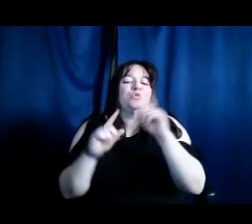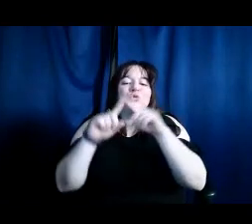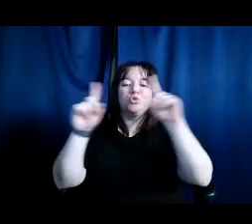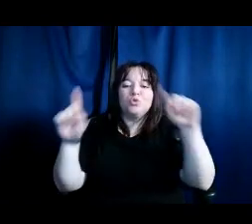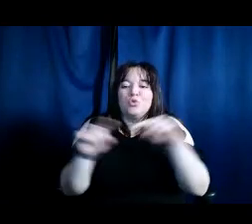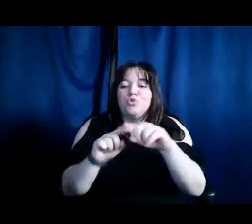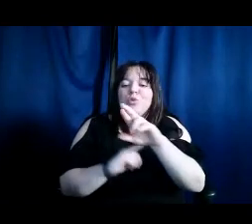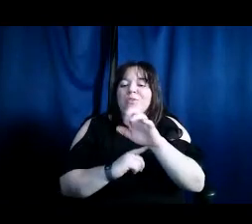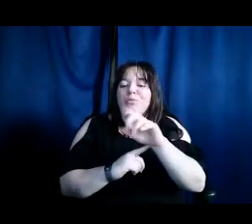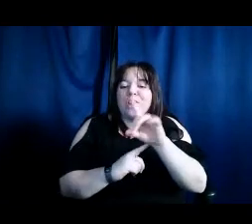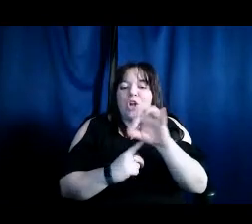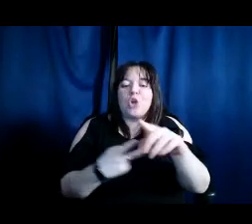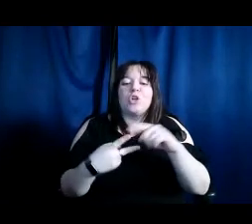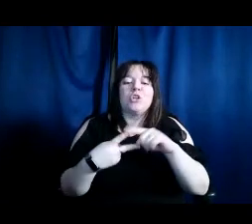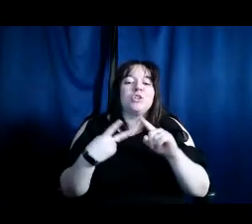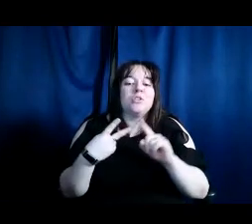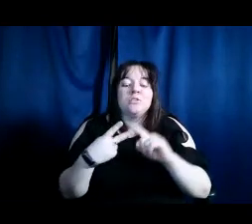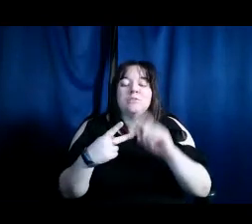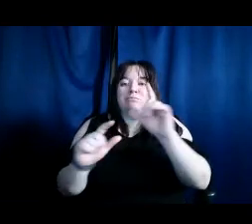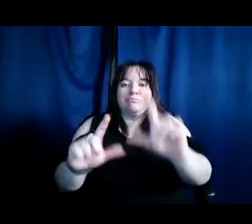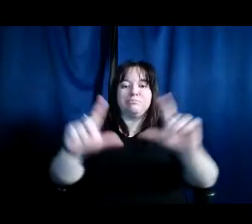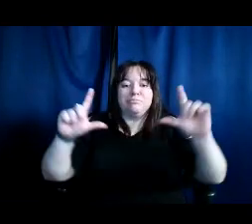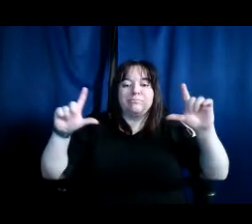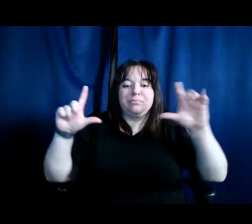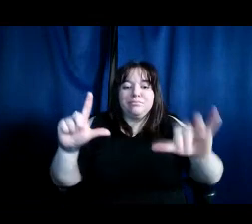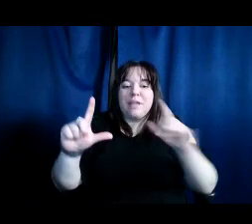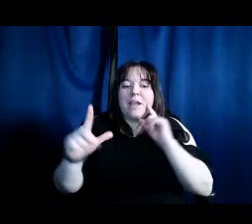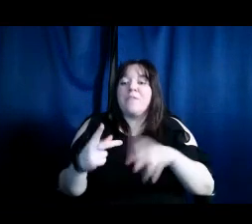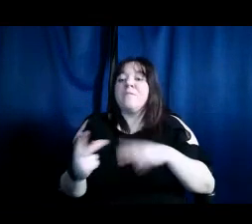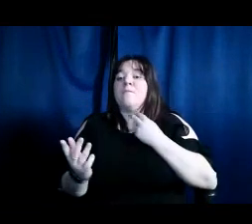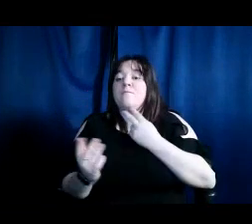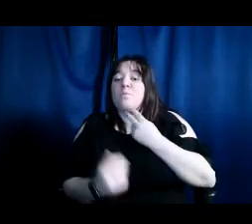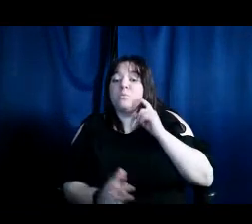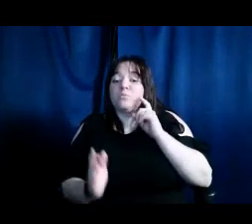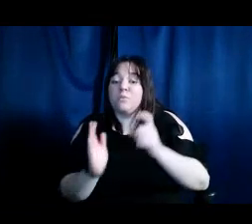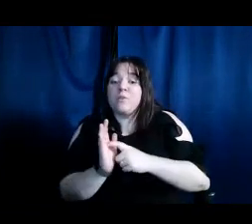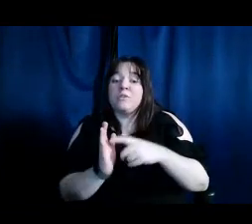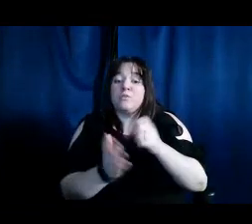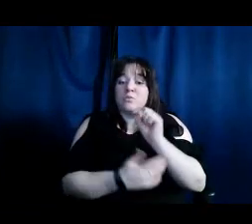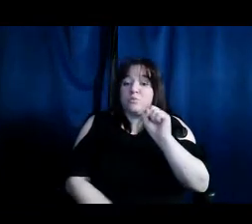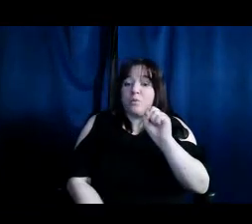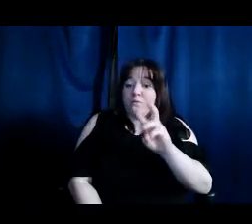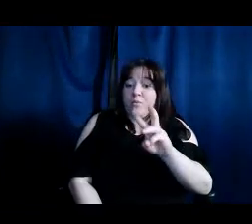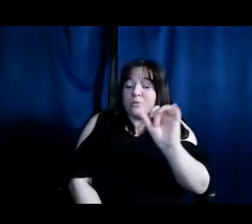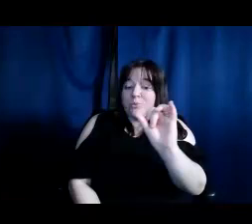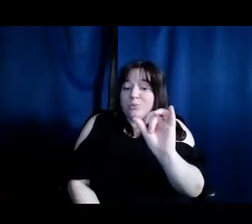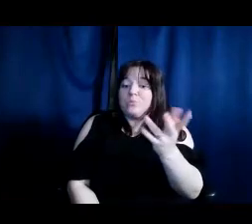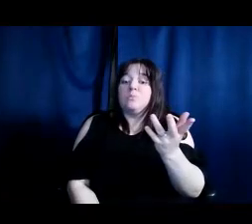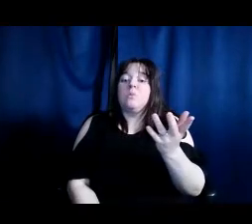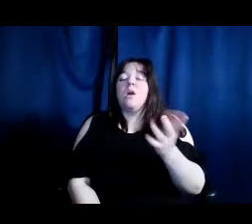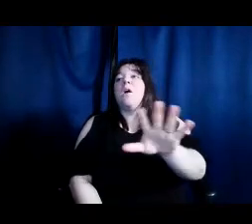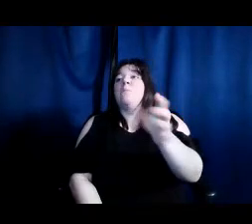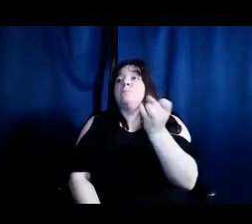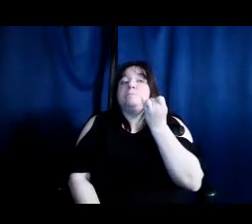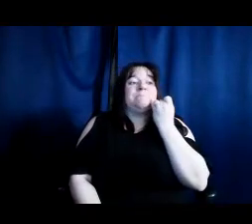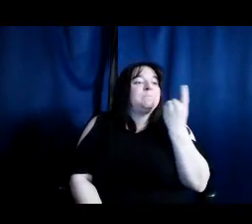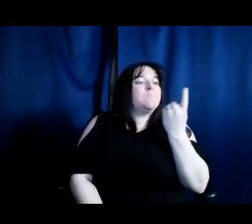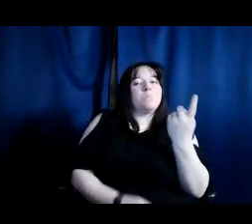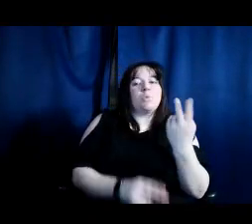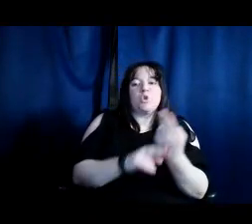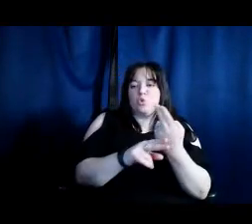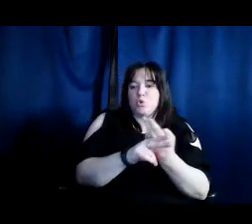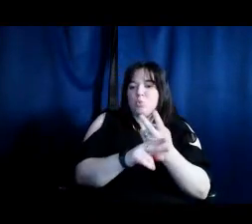software. To help, there are some questions you might ask. If someone browses your website using voice commands, can